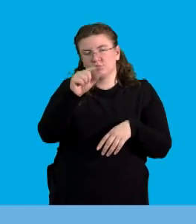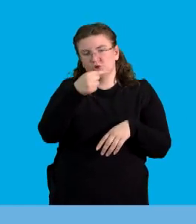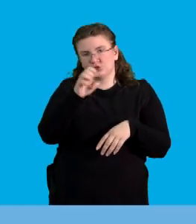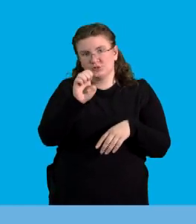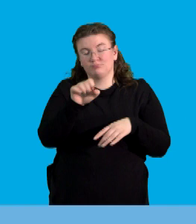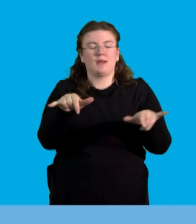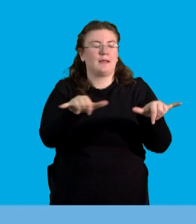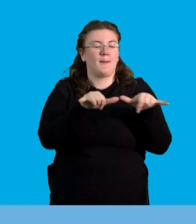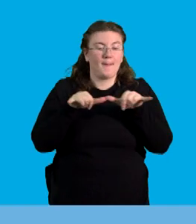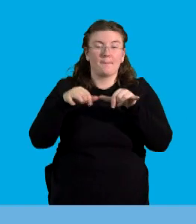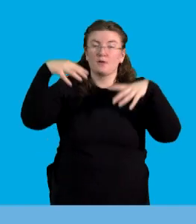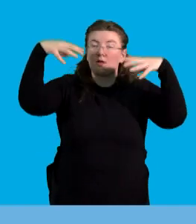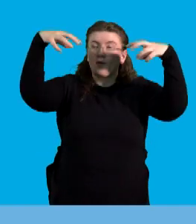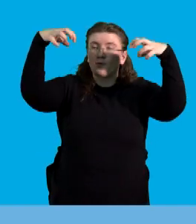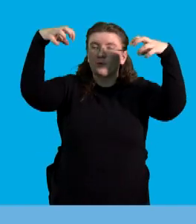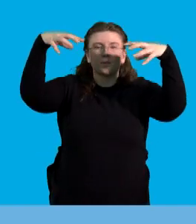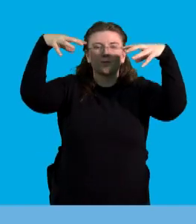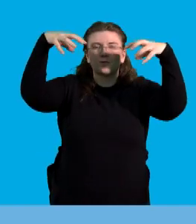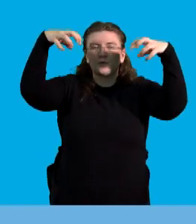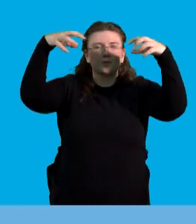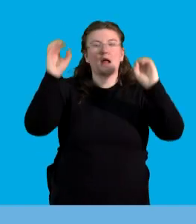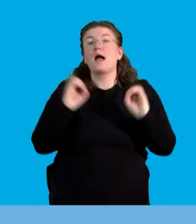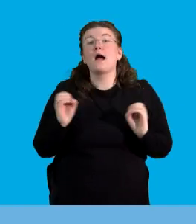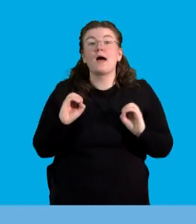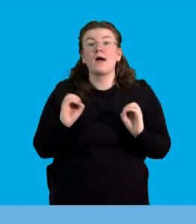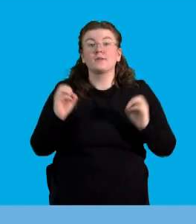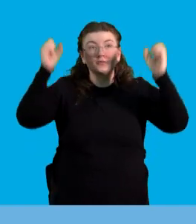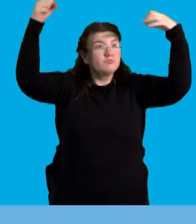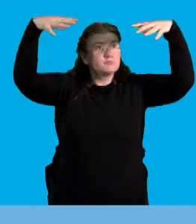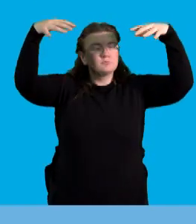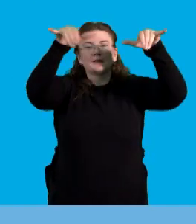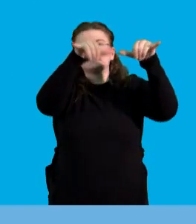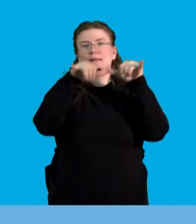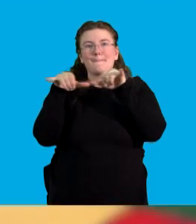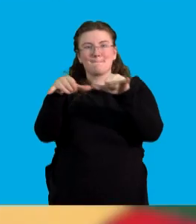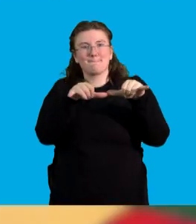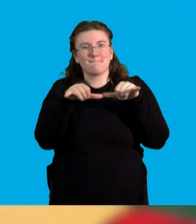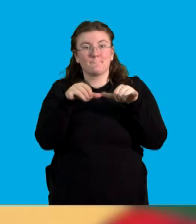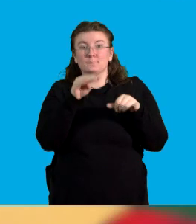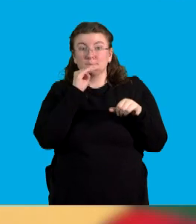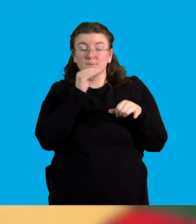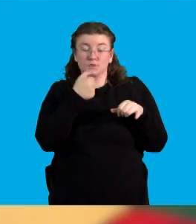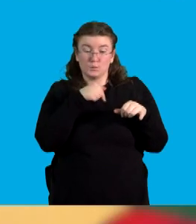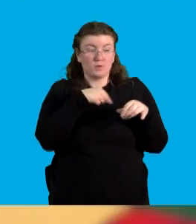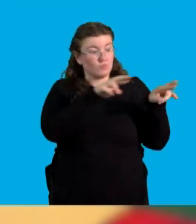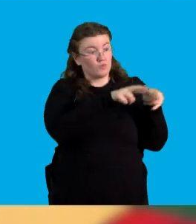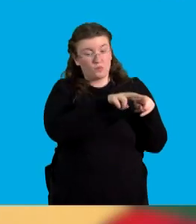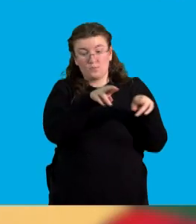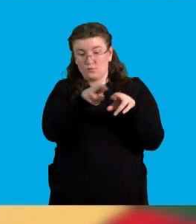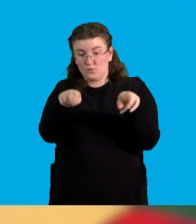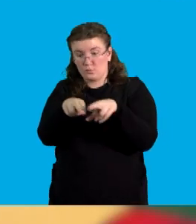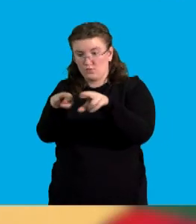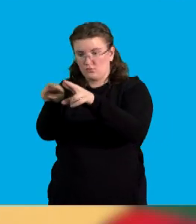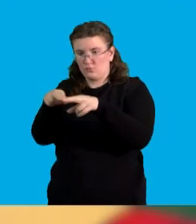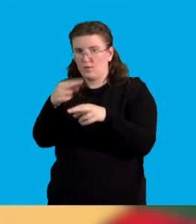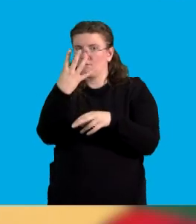does not change, and as the lights are switched on and off. So that means now if we have four bulbs that are connected in different rooms,